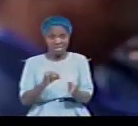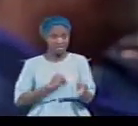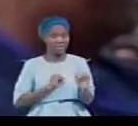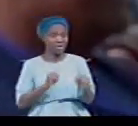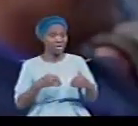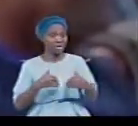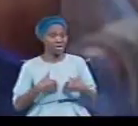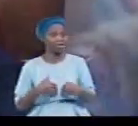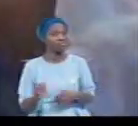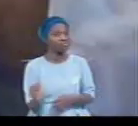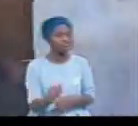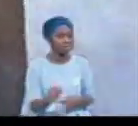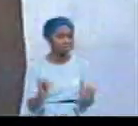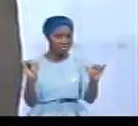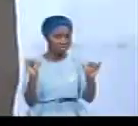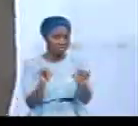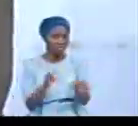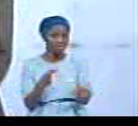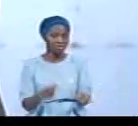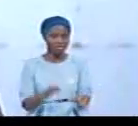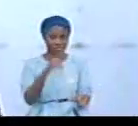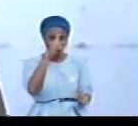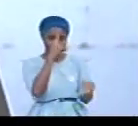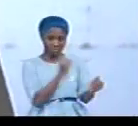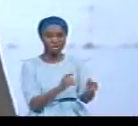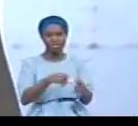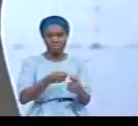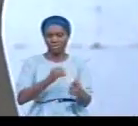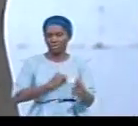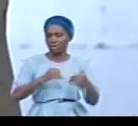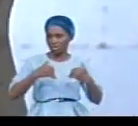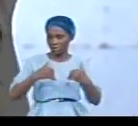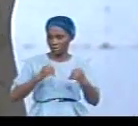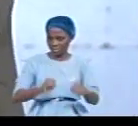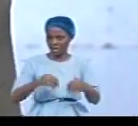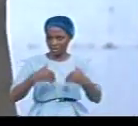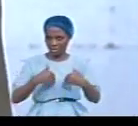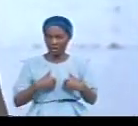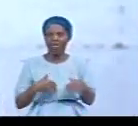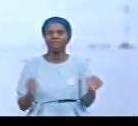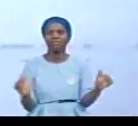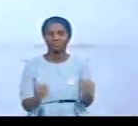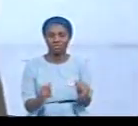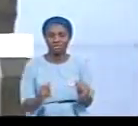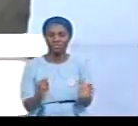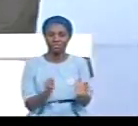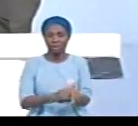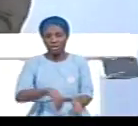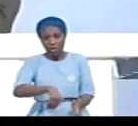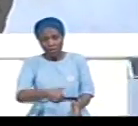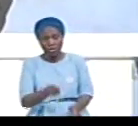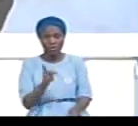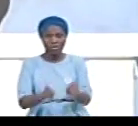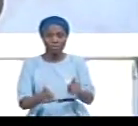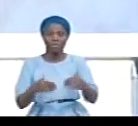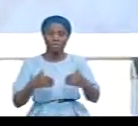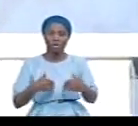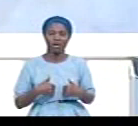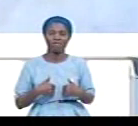of faith, then I can possess, I can have the same thing that other people had